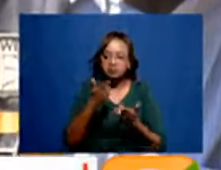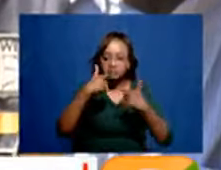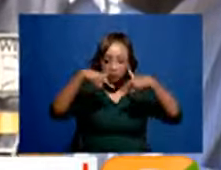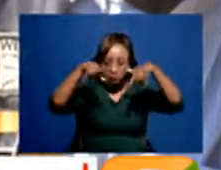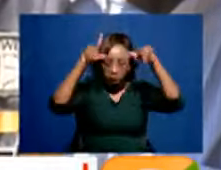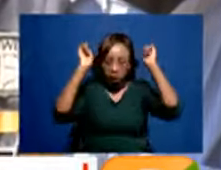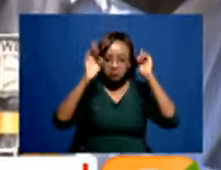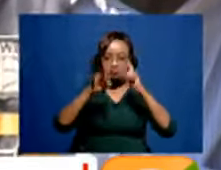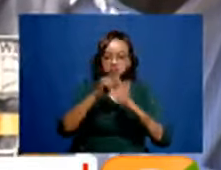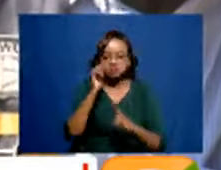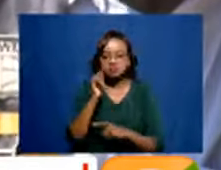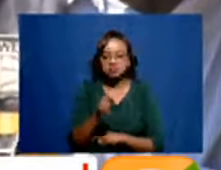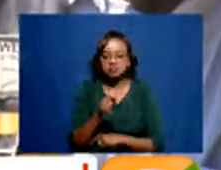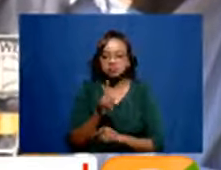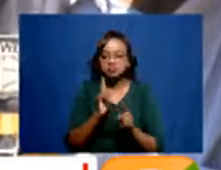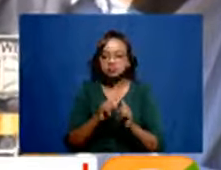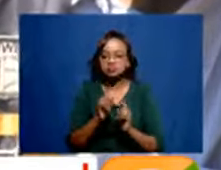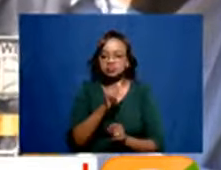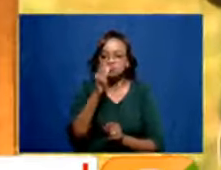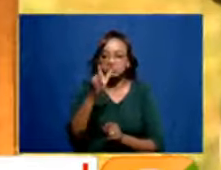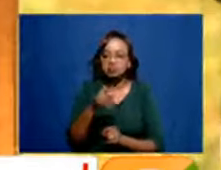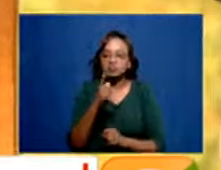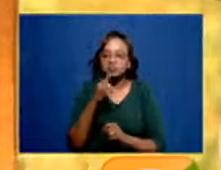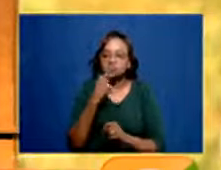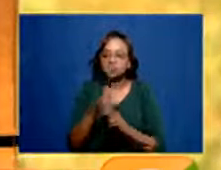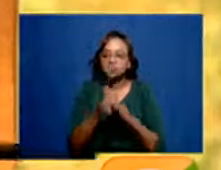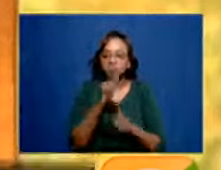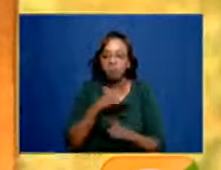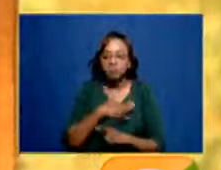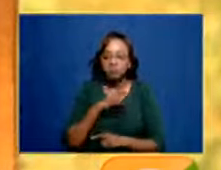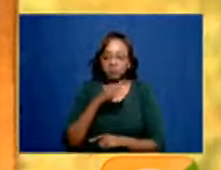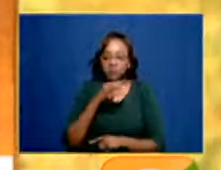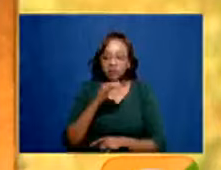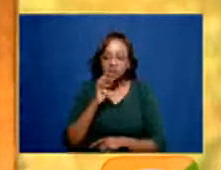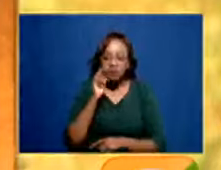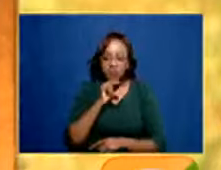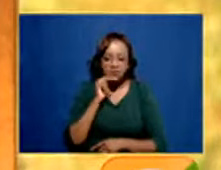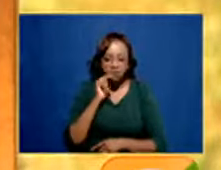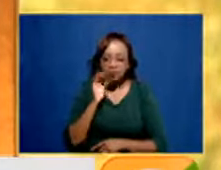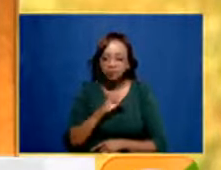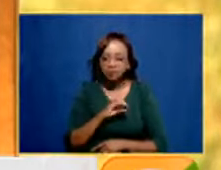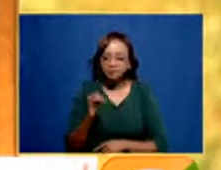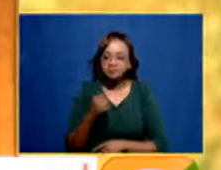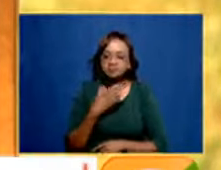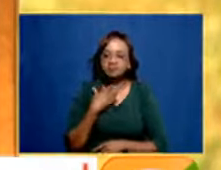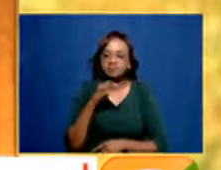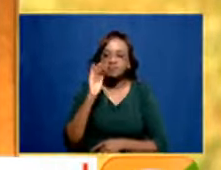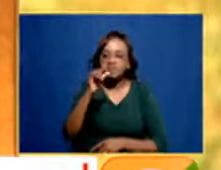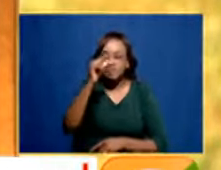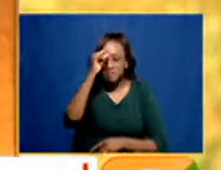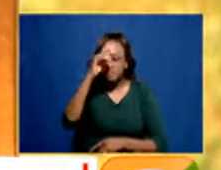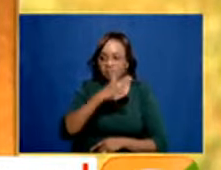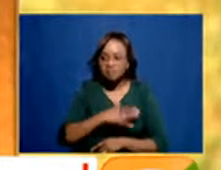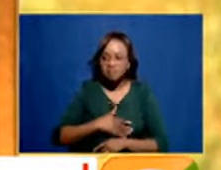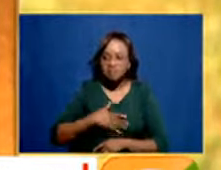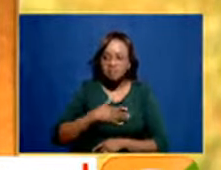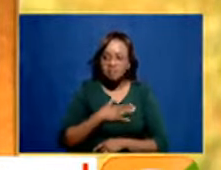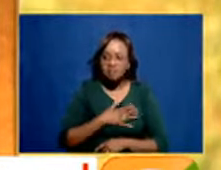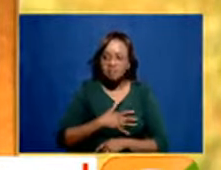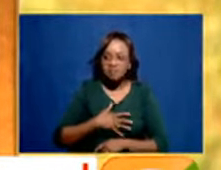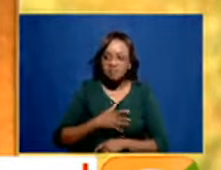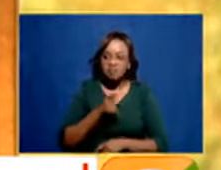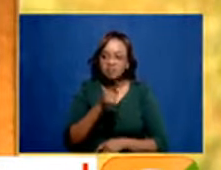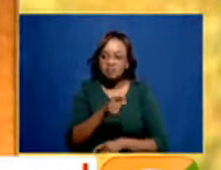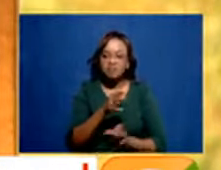Hati mutwa ameshaua mtoto wangu hapana. Na tunaomba serikali kwa ishani yenu, musisumbue roho ya